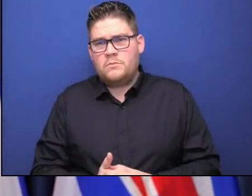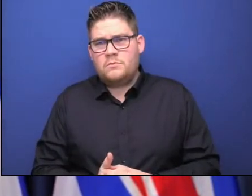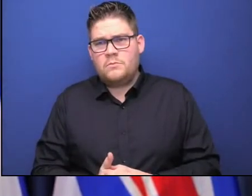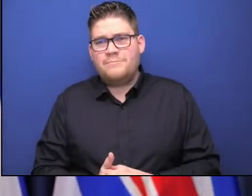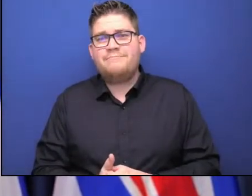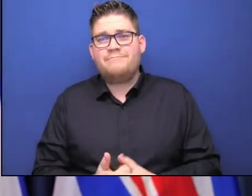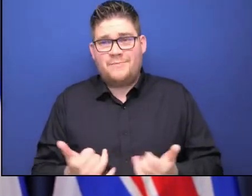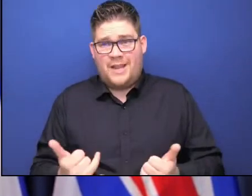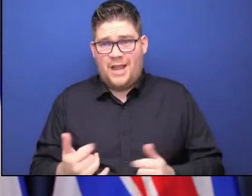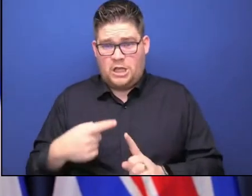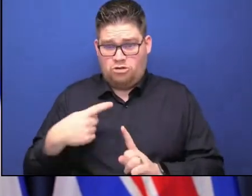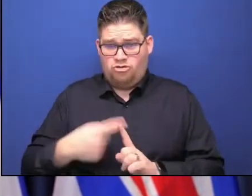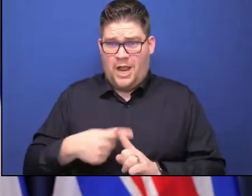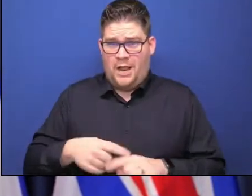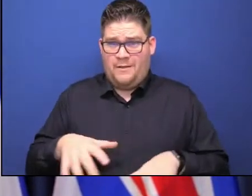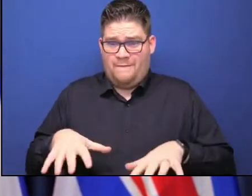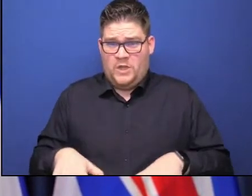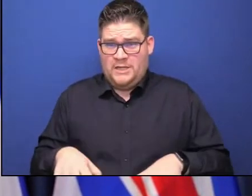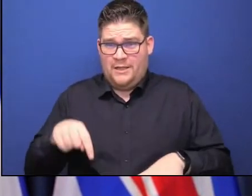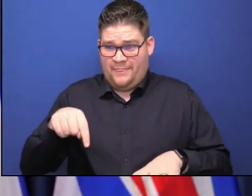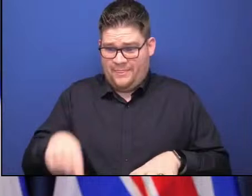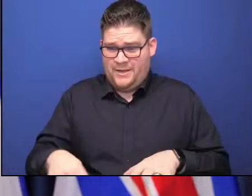year and last year as well.